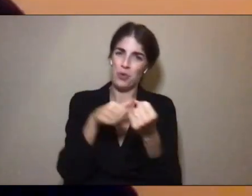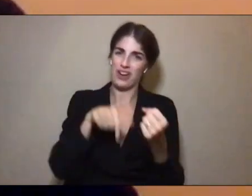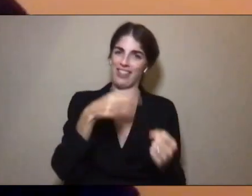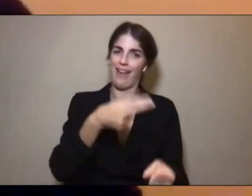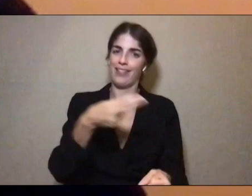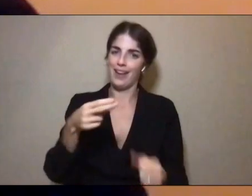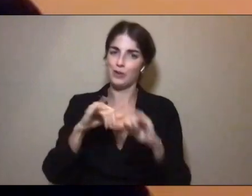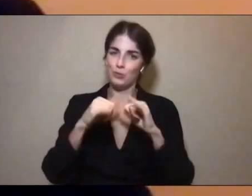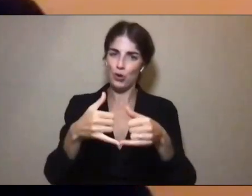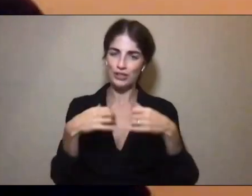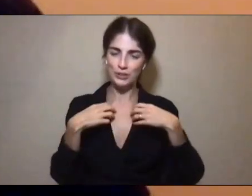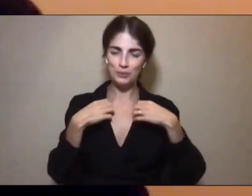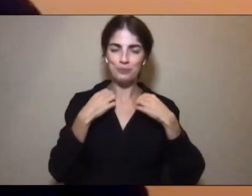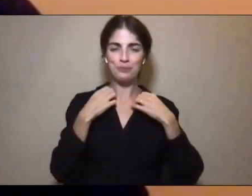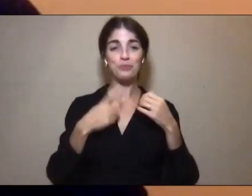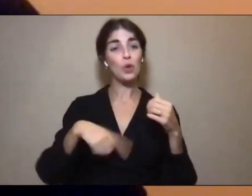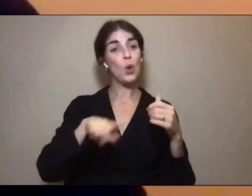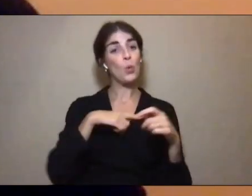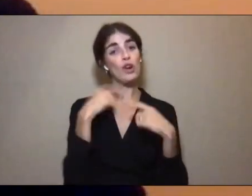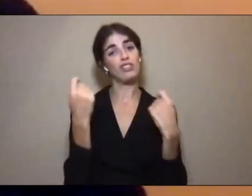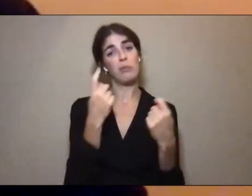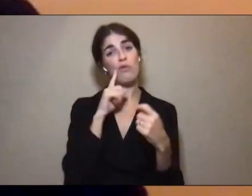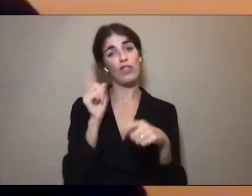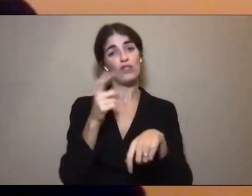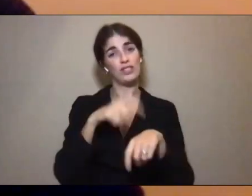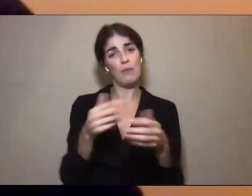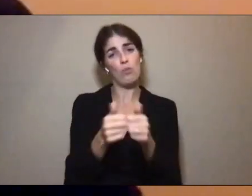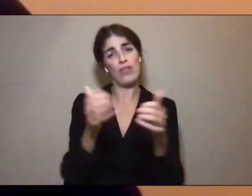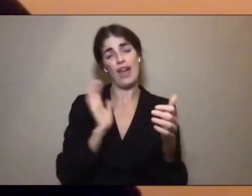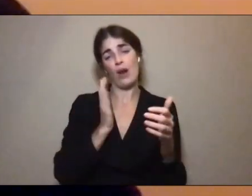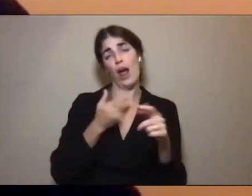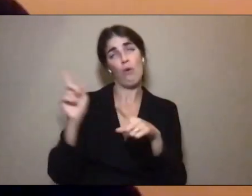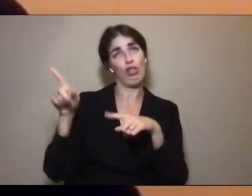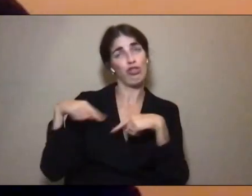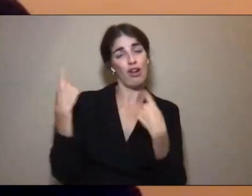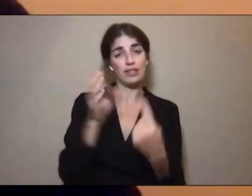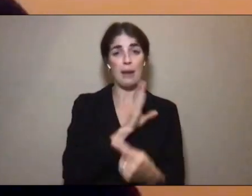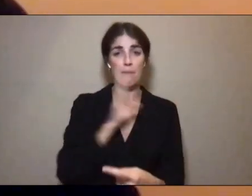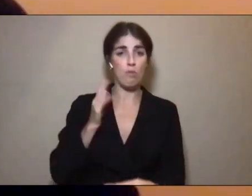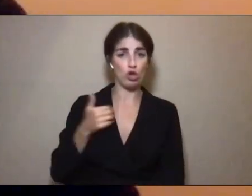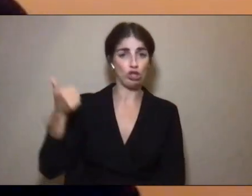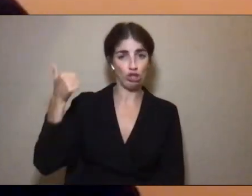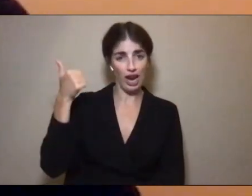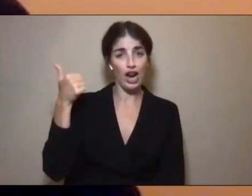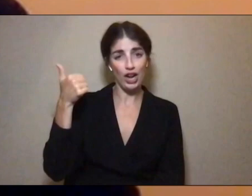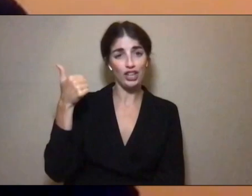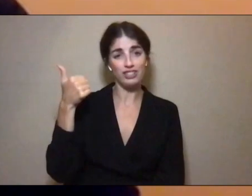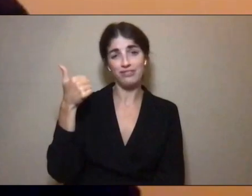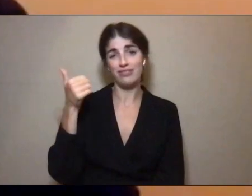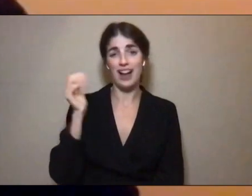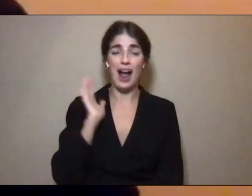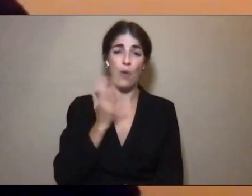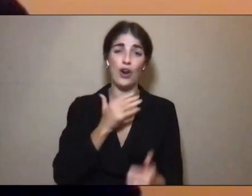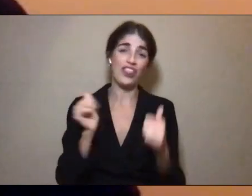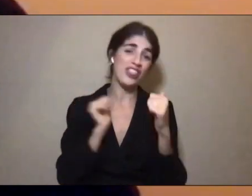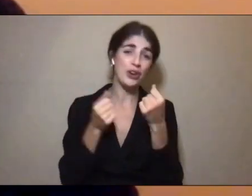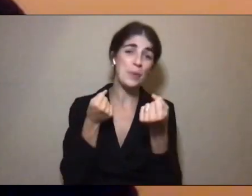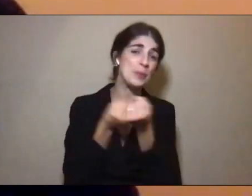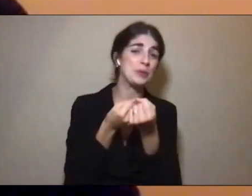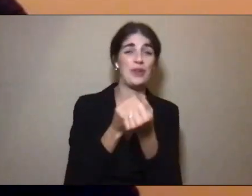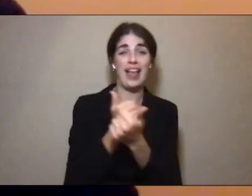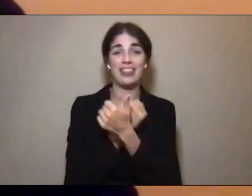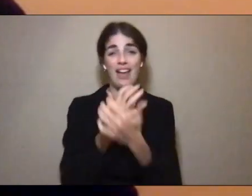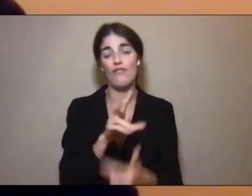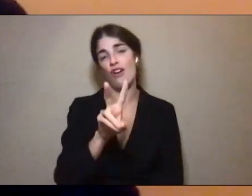We're celebrating for the first time without our longtime board chair, theater booster, and lover, Victor